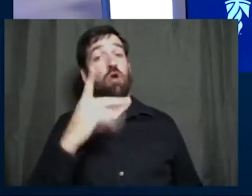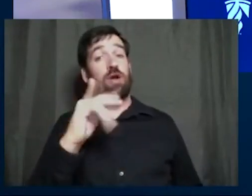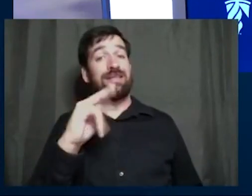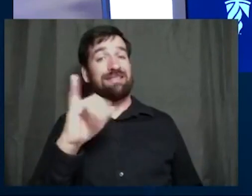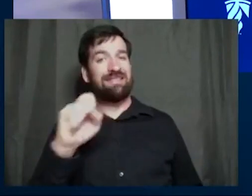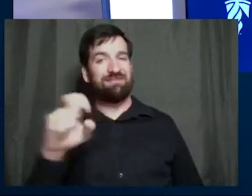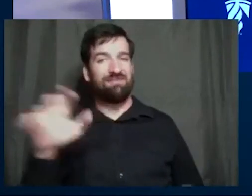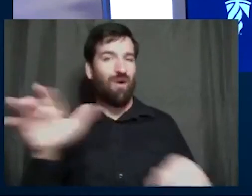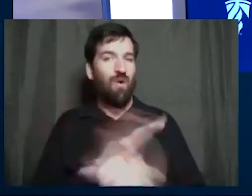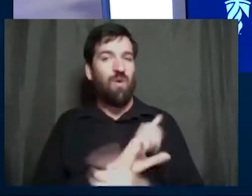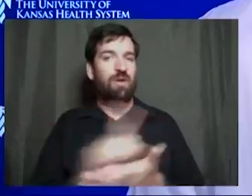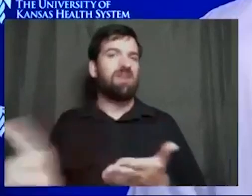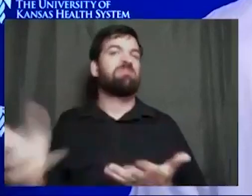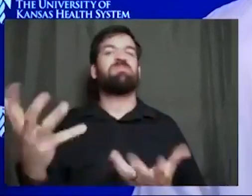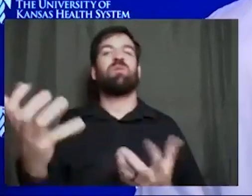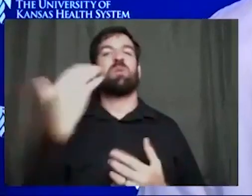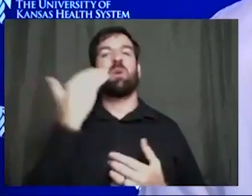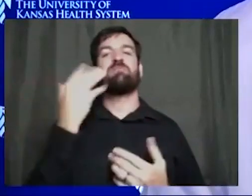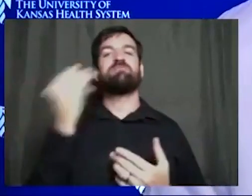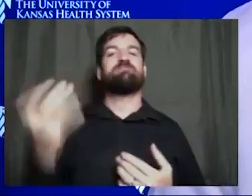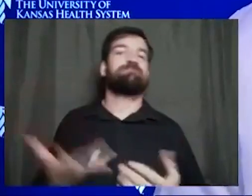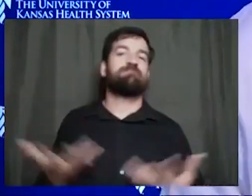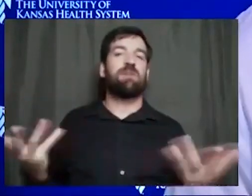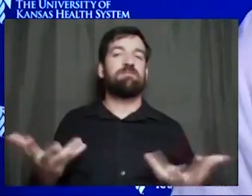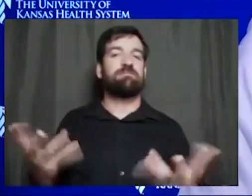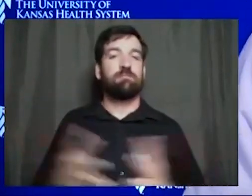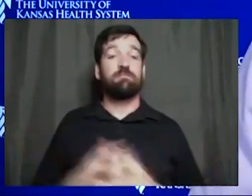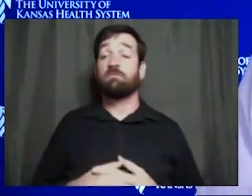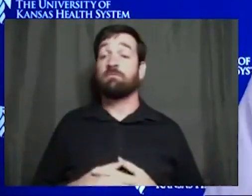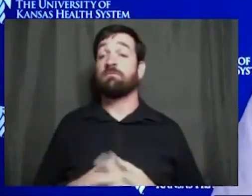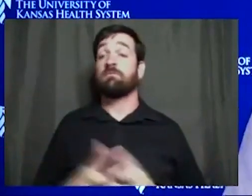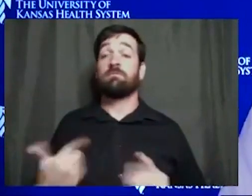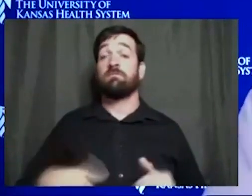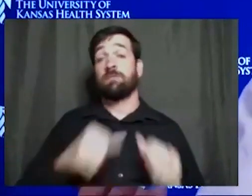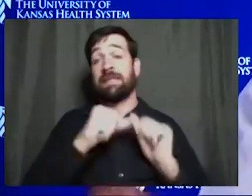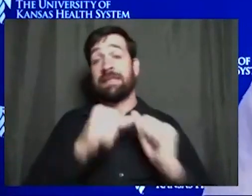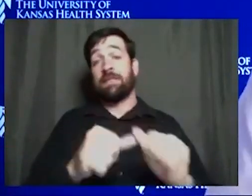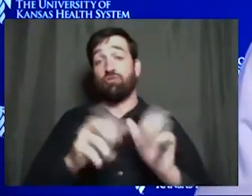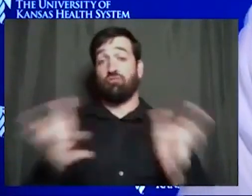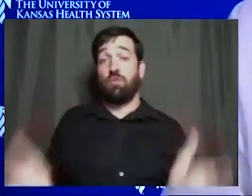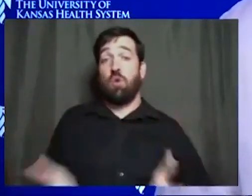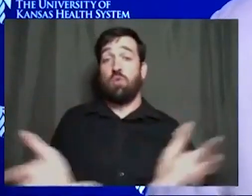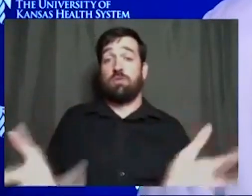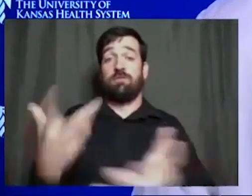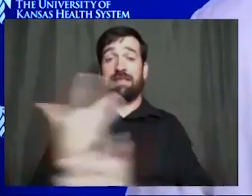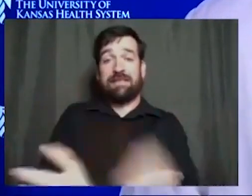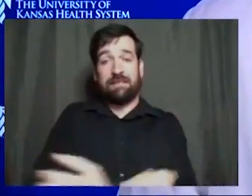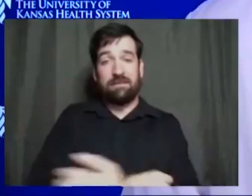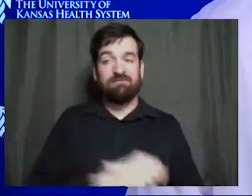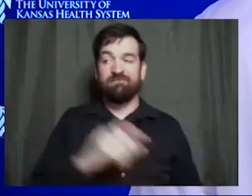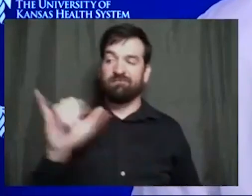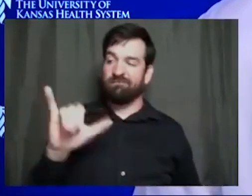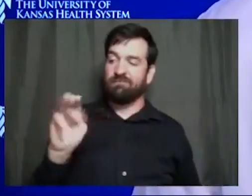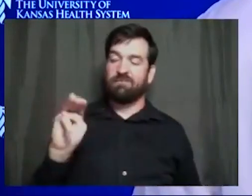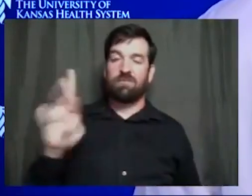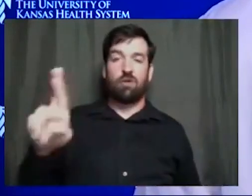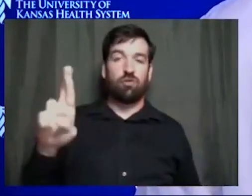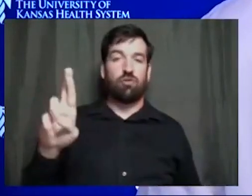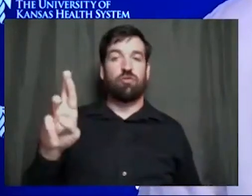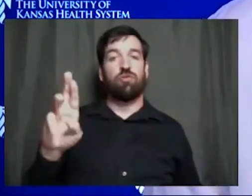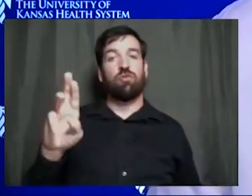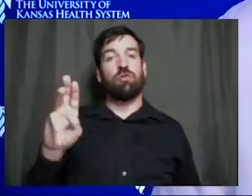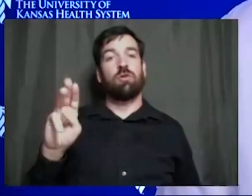to know? We continue to promote vaccination, just for what Dr. Myers said. Continues to be